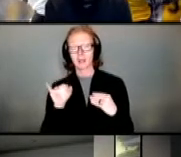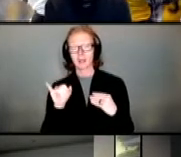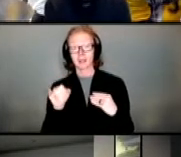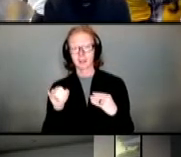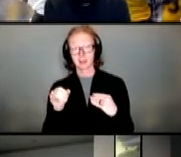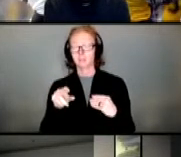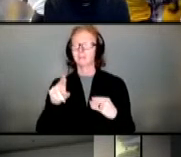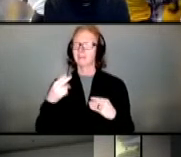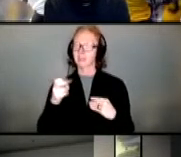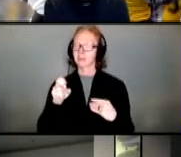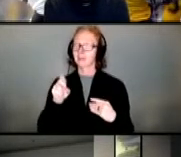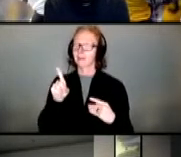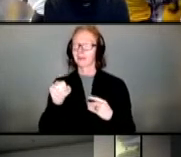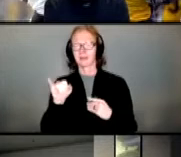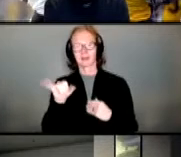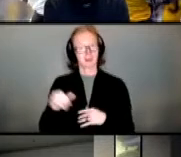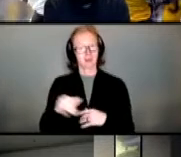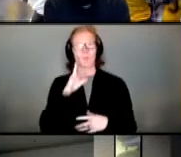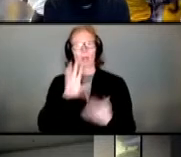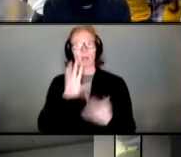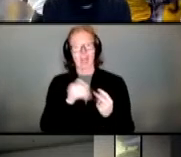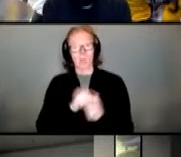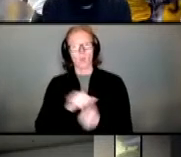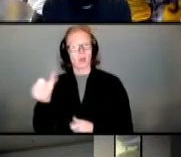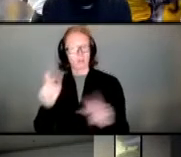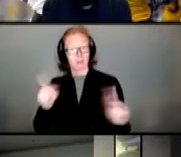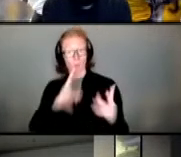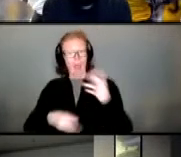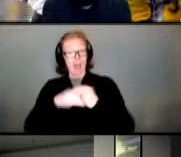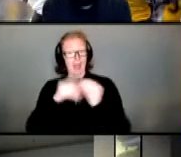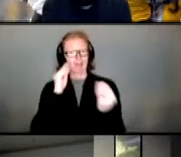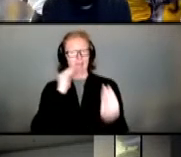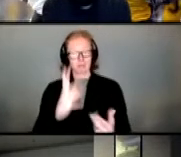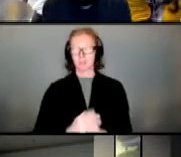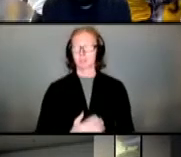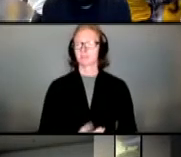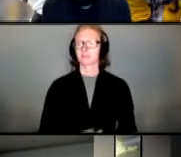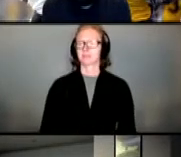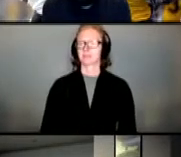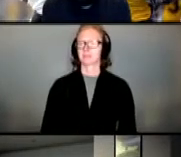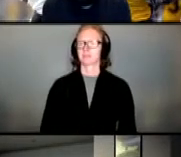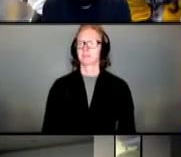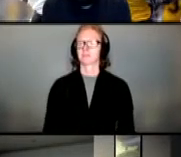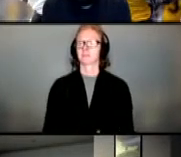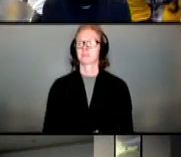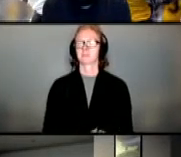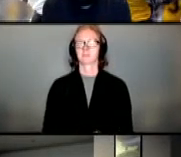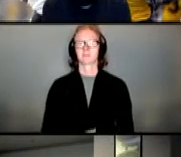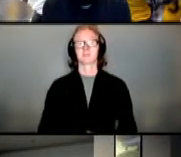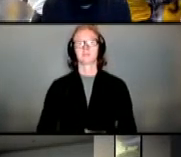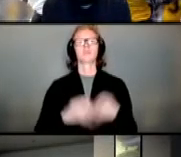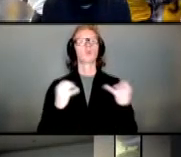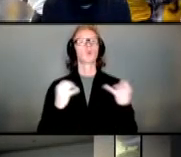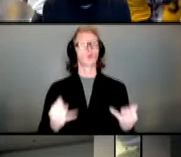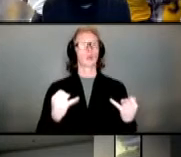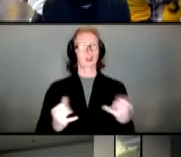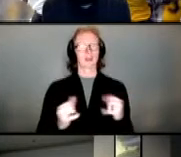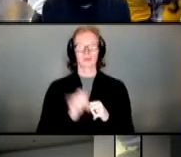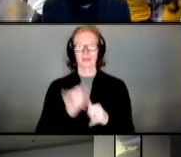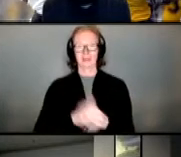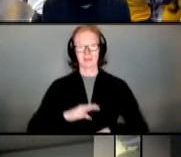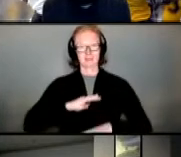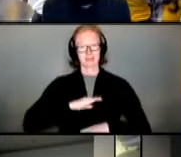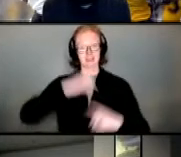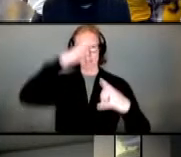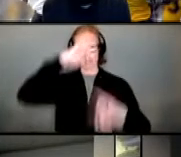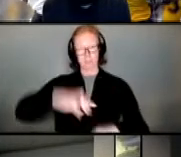do. So currently where we are with the settlement agreement, we've had